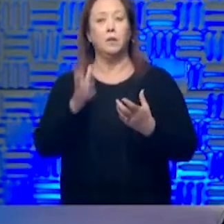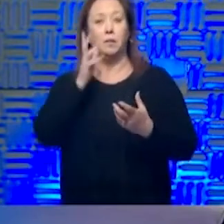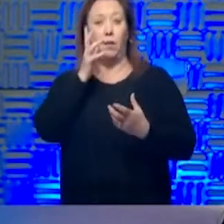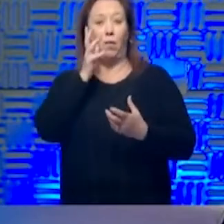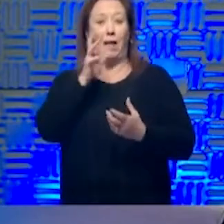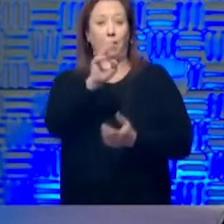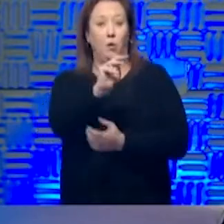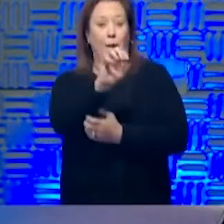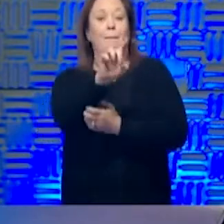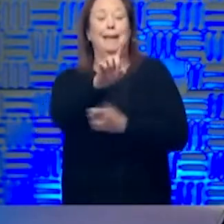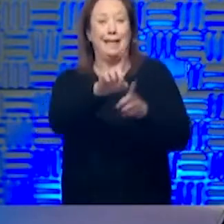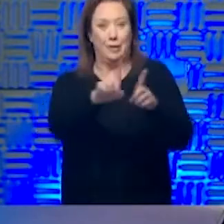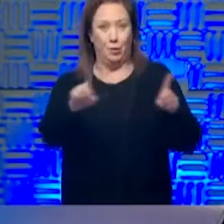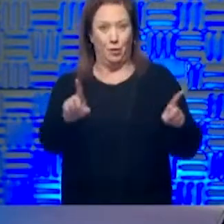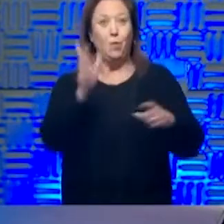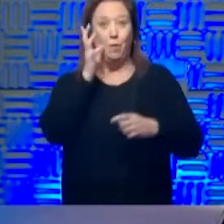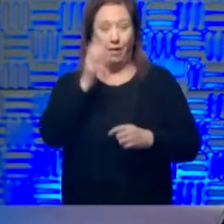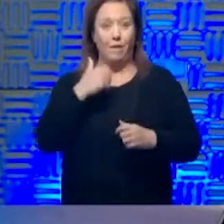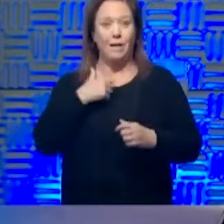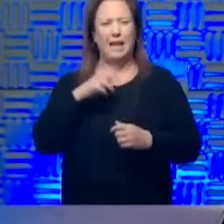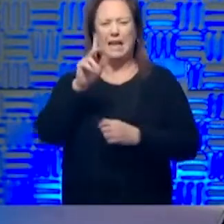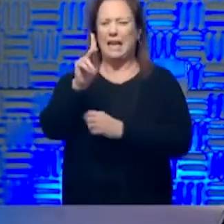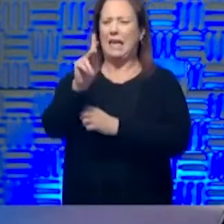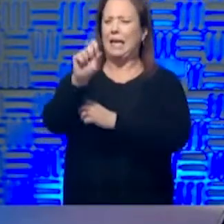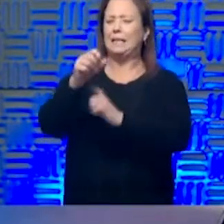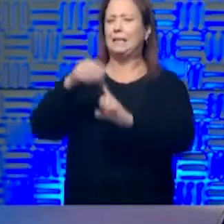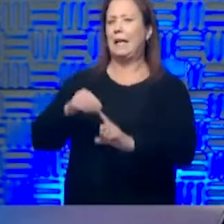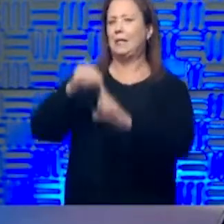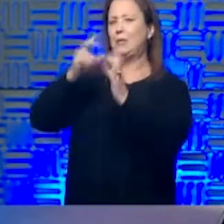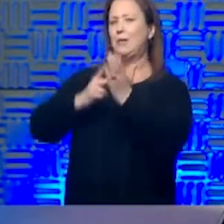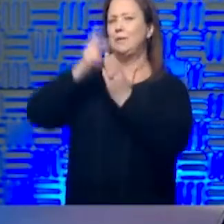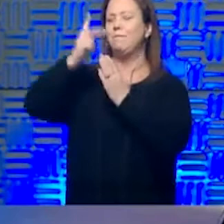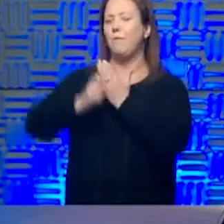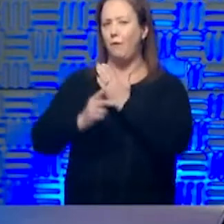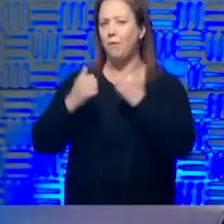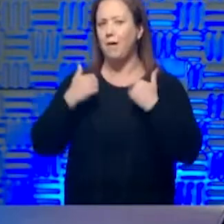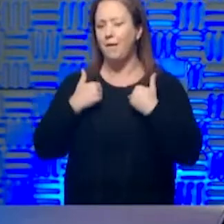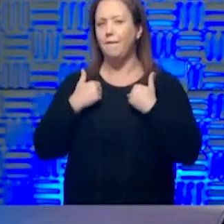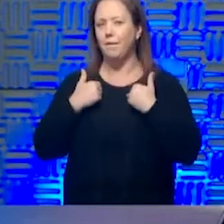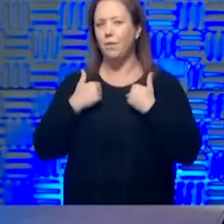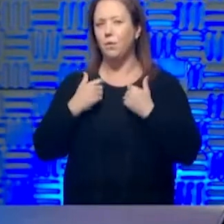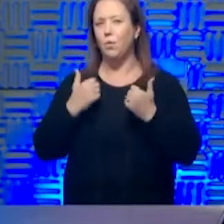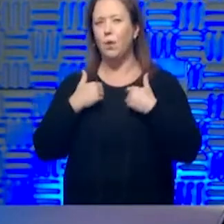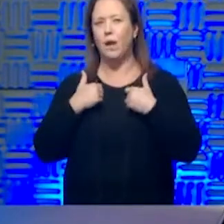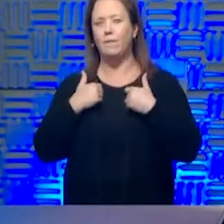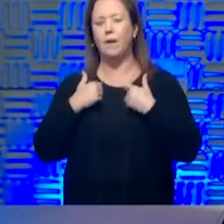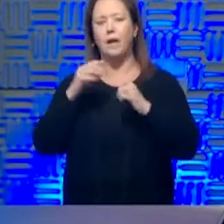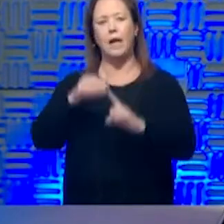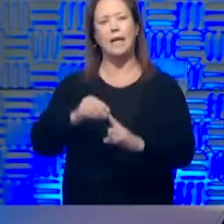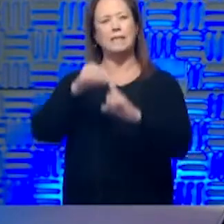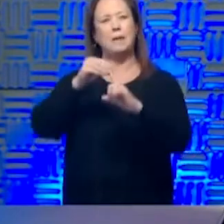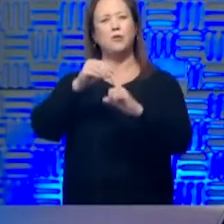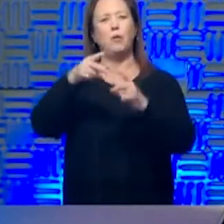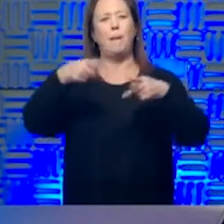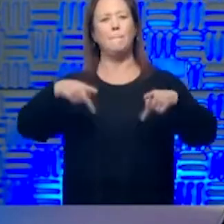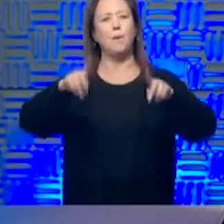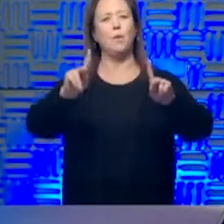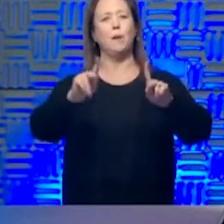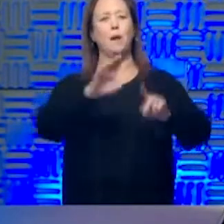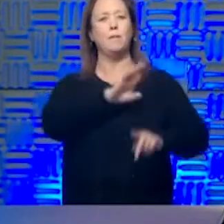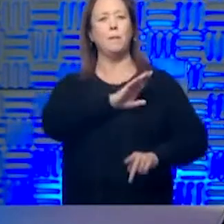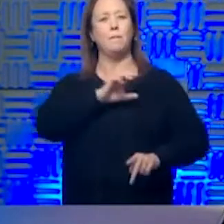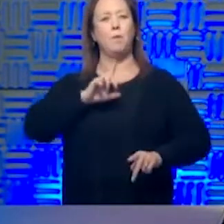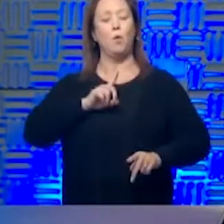MD degree. And then Kansas has a unique program in that we have a special permit through the Board of